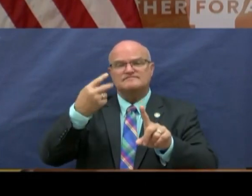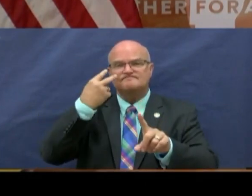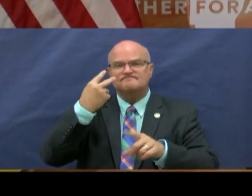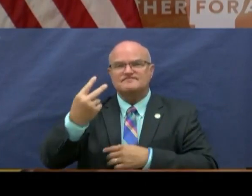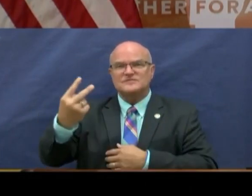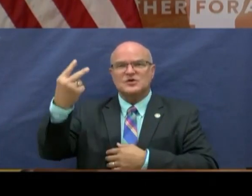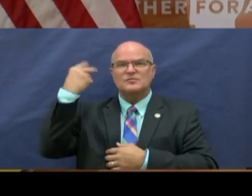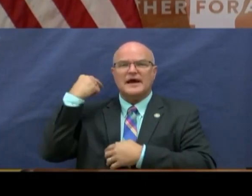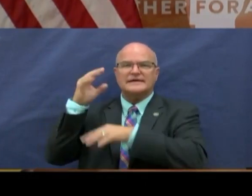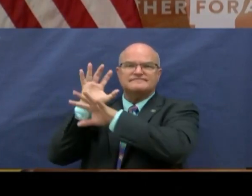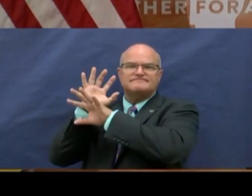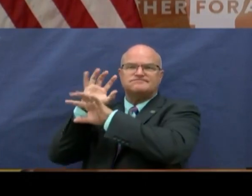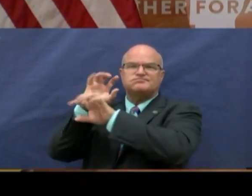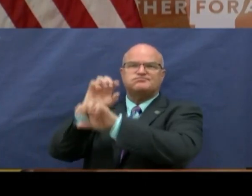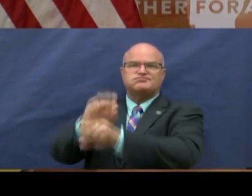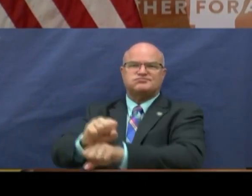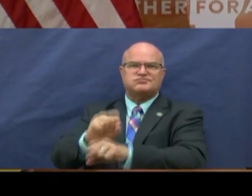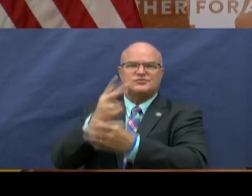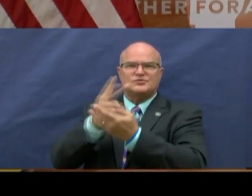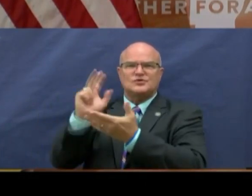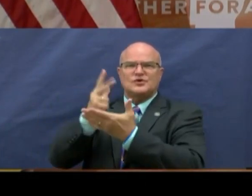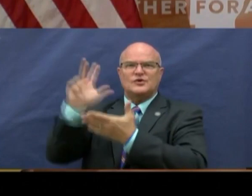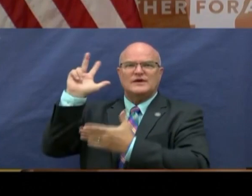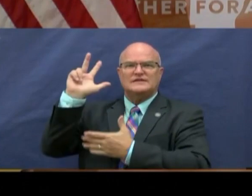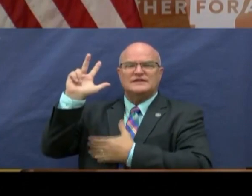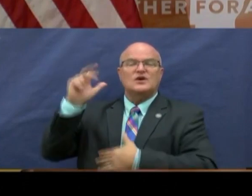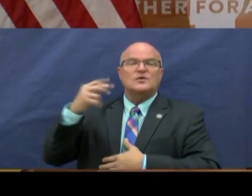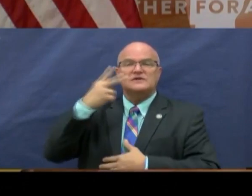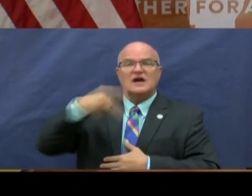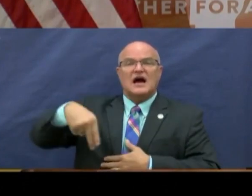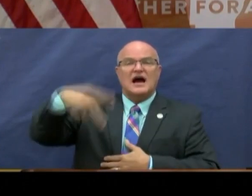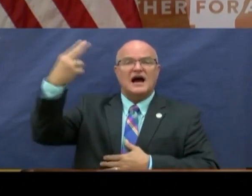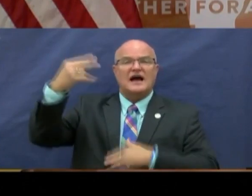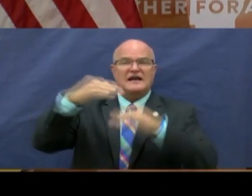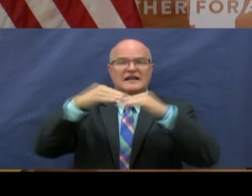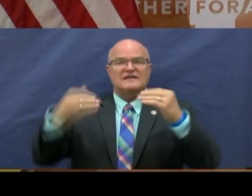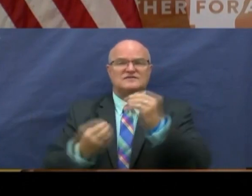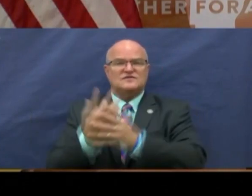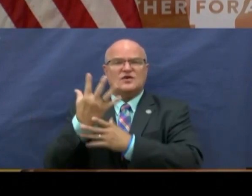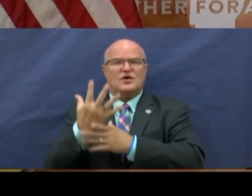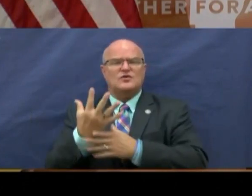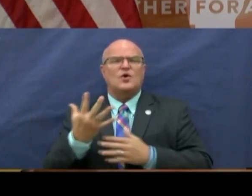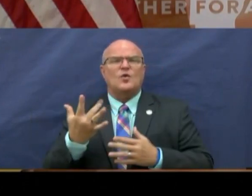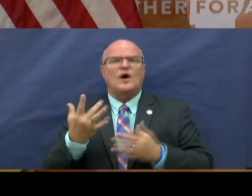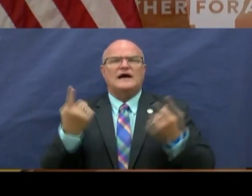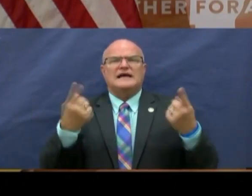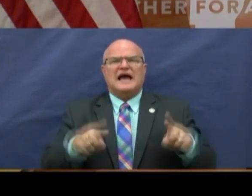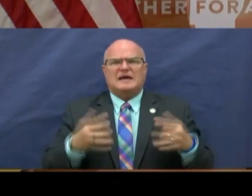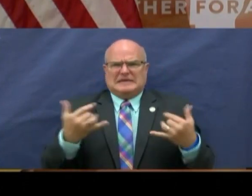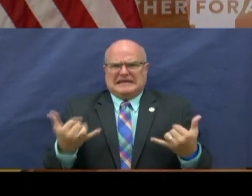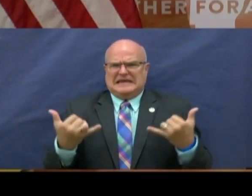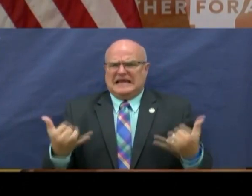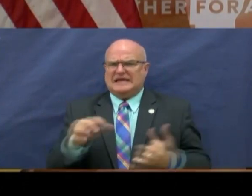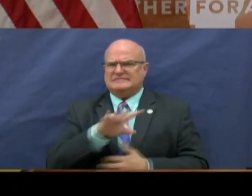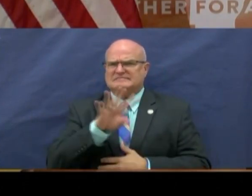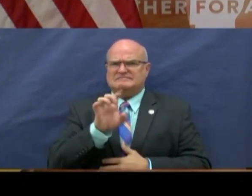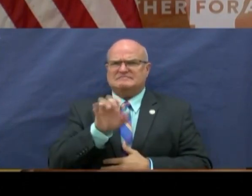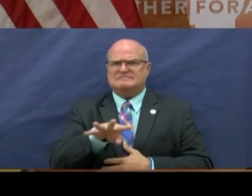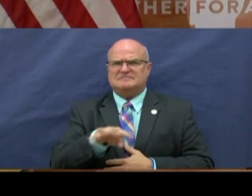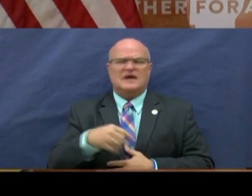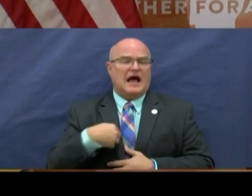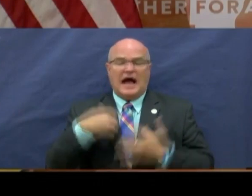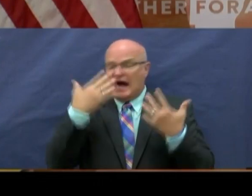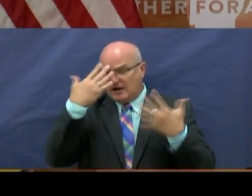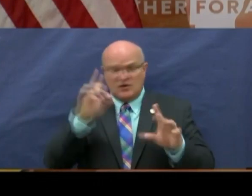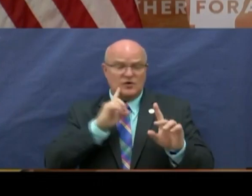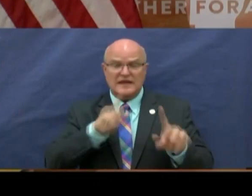that trend line, and a couple of weeks ago we saw higher levels of growth. Why is that happening now? And I don't know